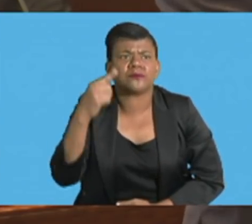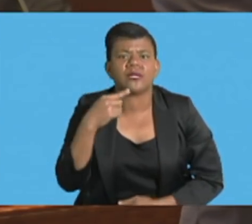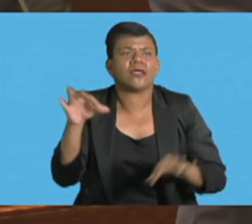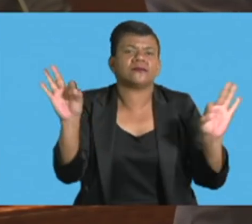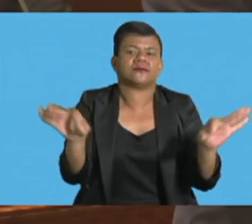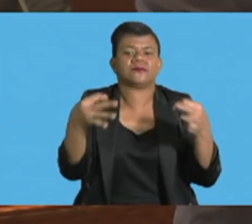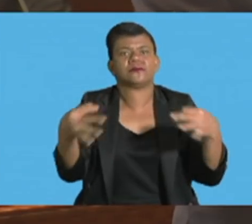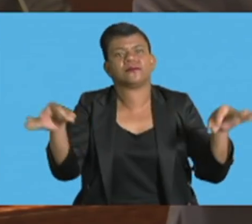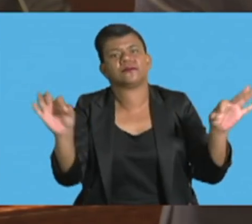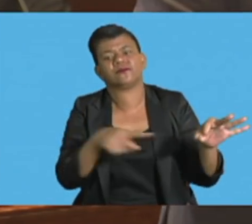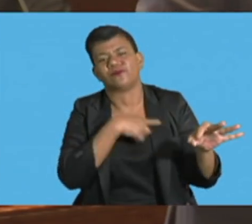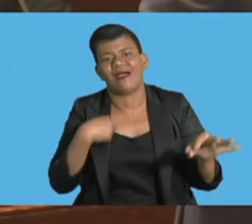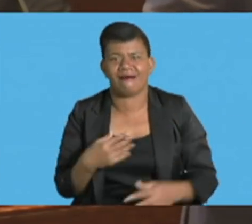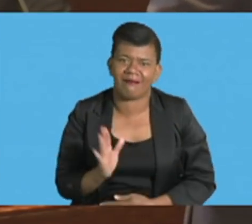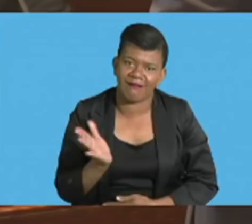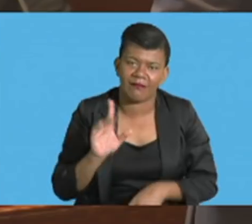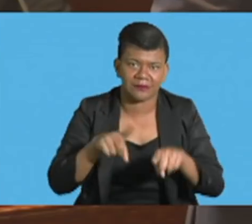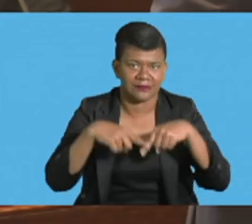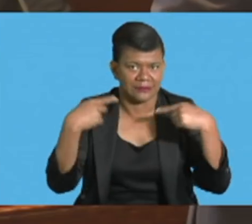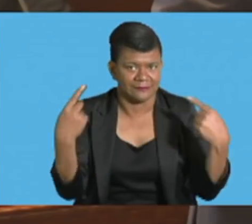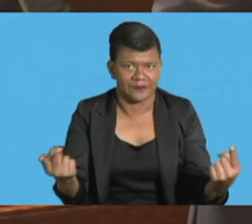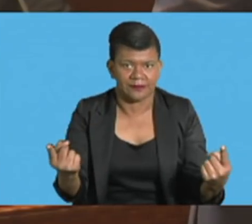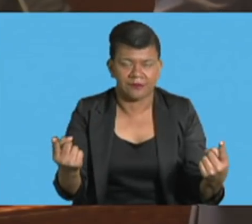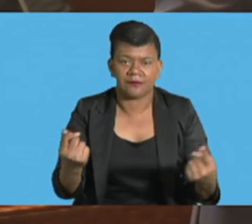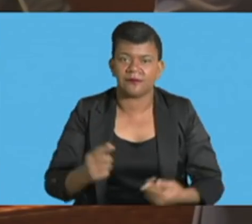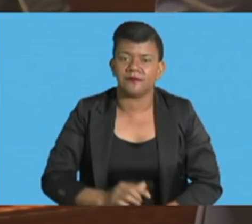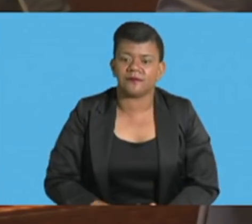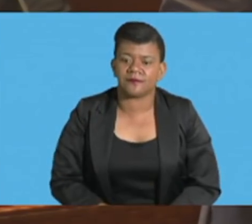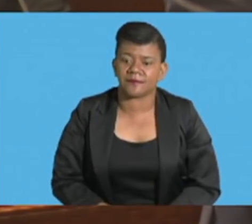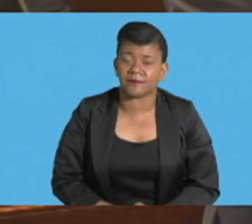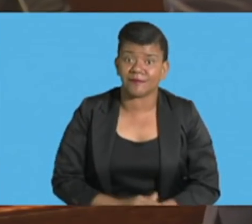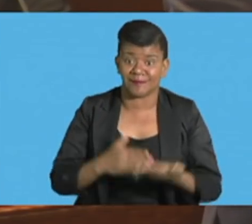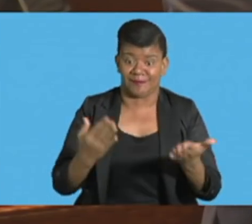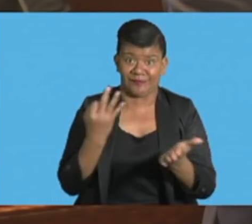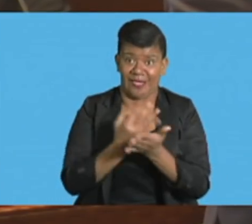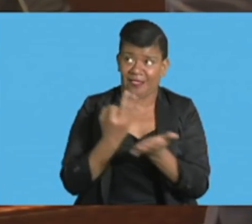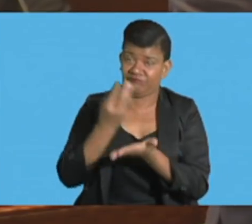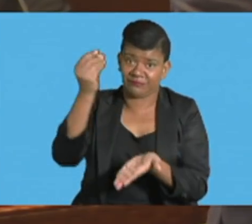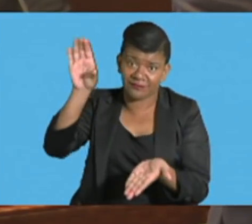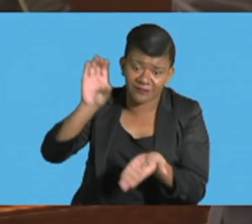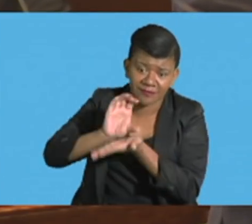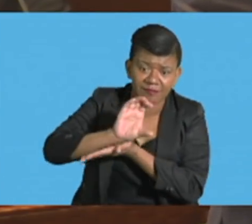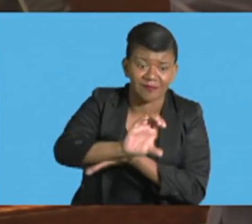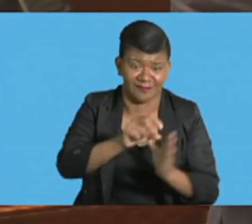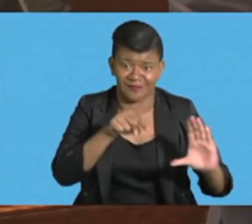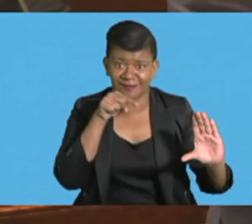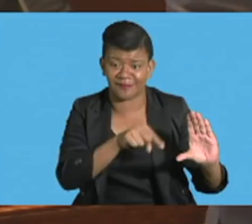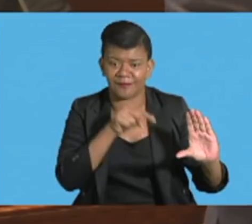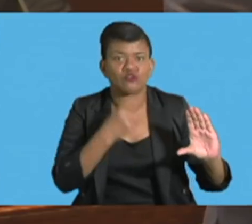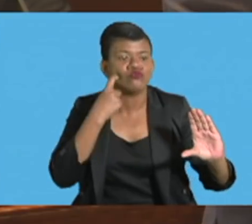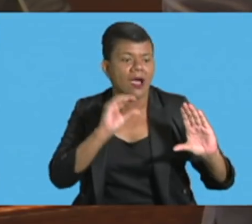the SME grant, Honorable Speaker, is exactly that. It's teaching people how to